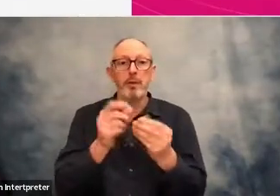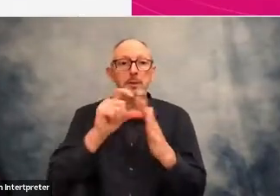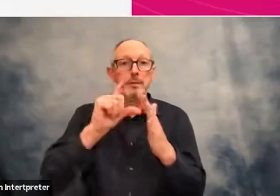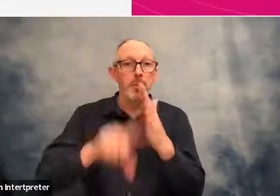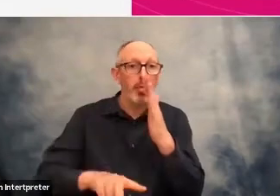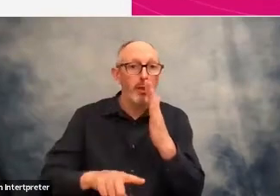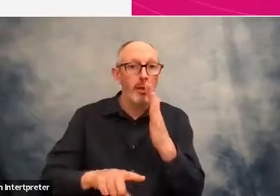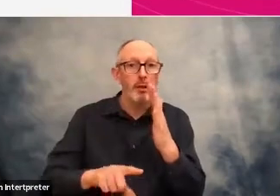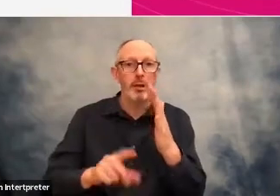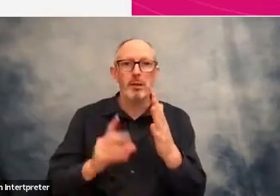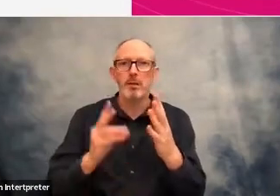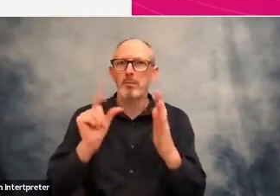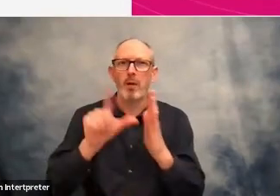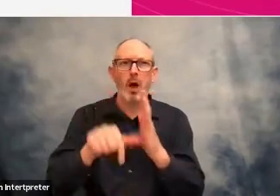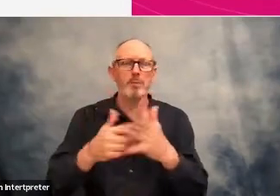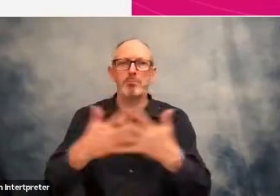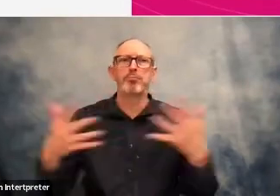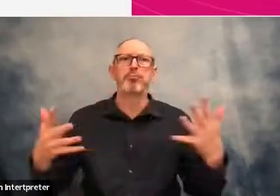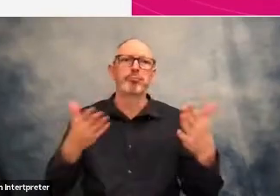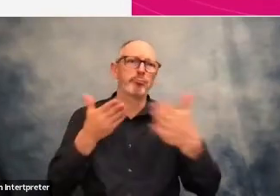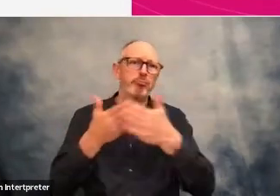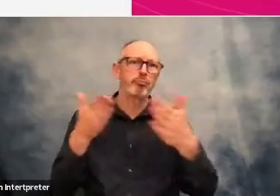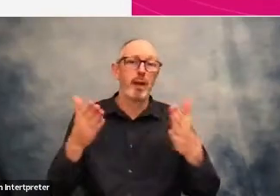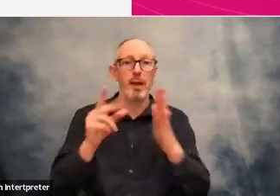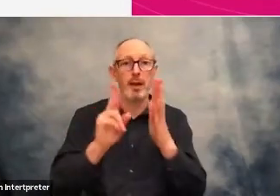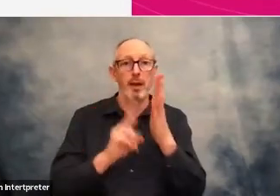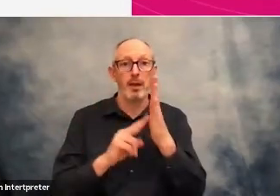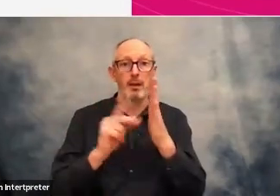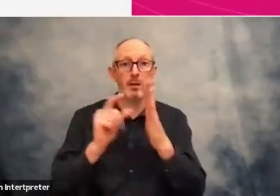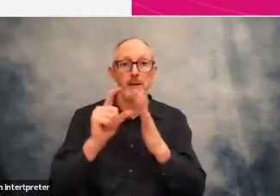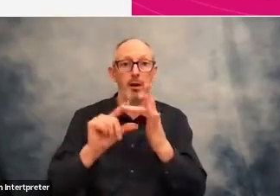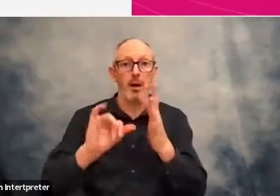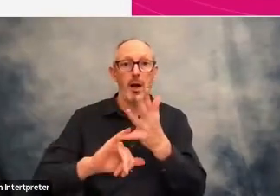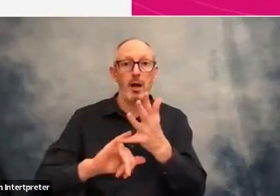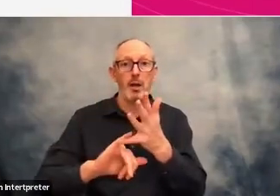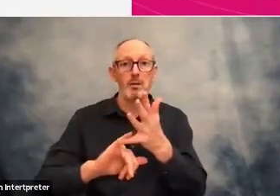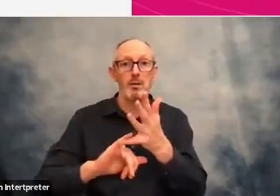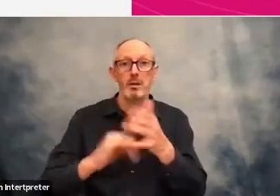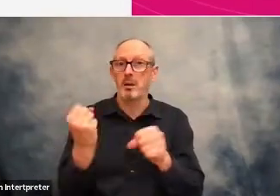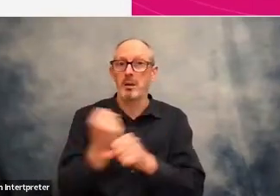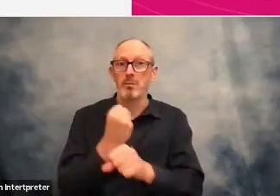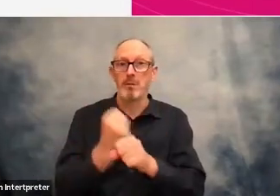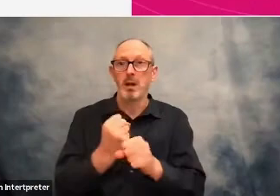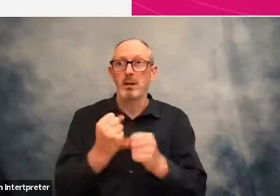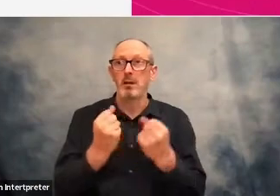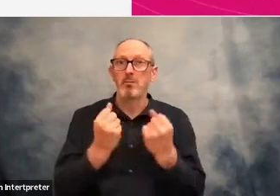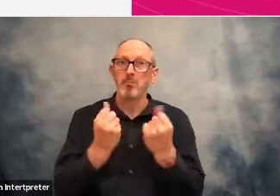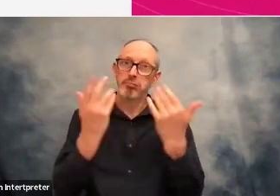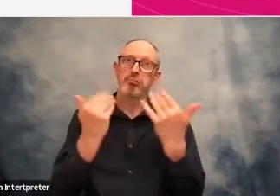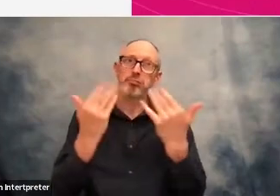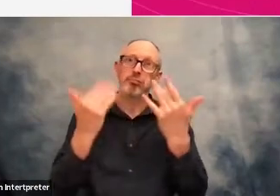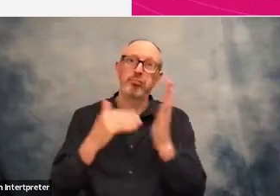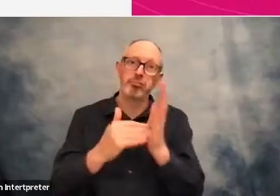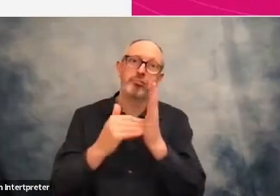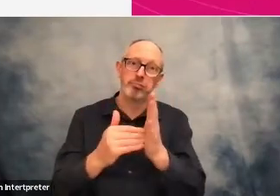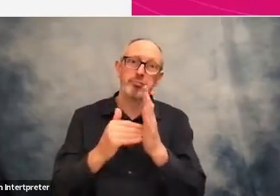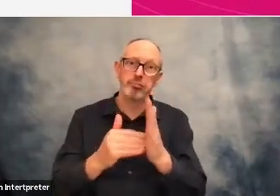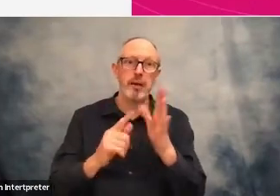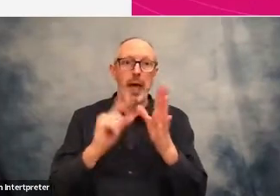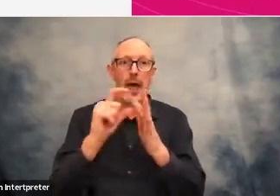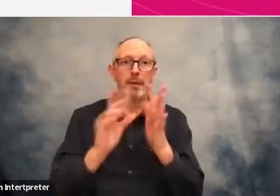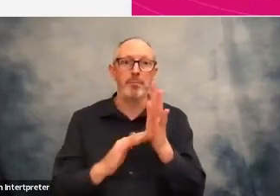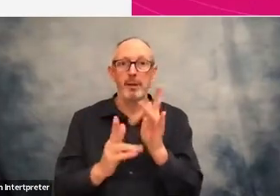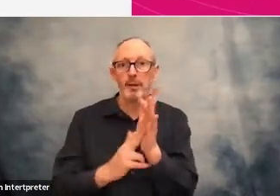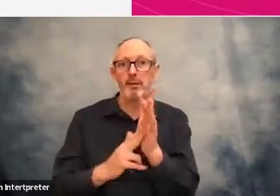they face. In Australia, the NDIS alone generates millions of administrative interactions each year, plans, reviews, appeals, and funding